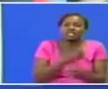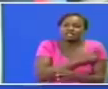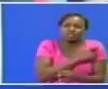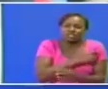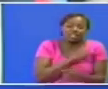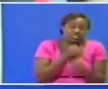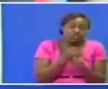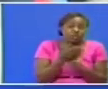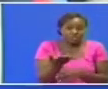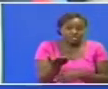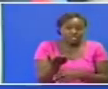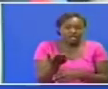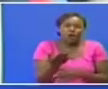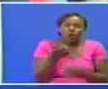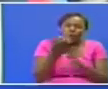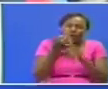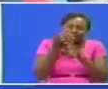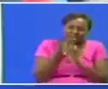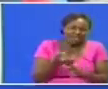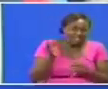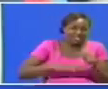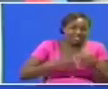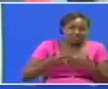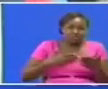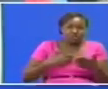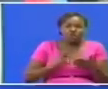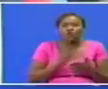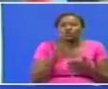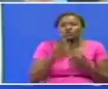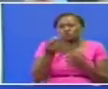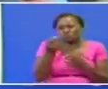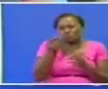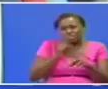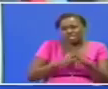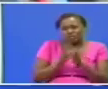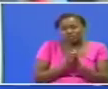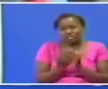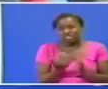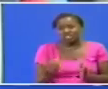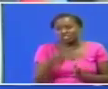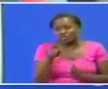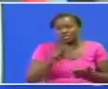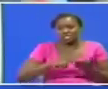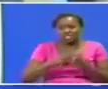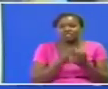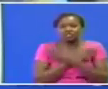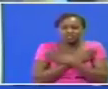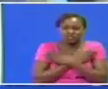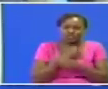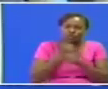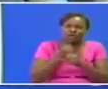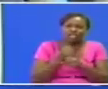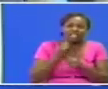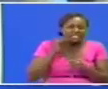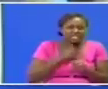a job, you're working harder than ever, spending less time with your children, relatives, and friends, working nights